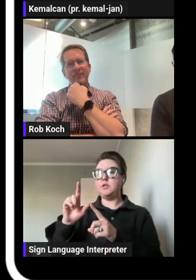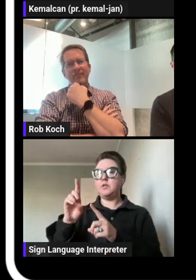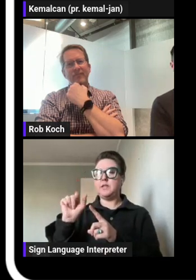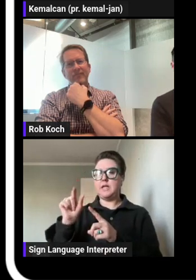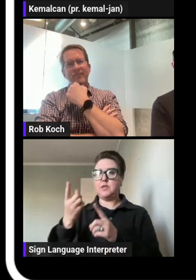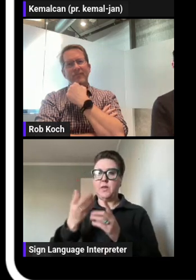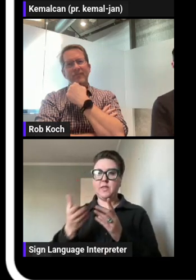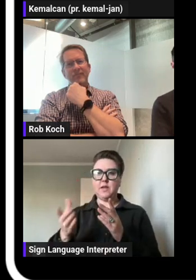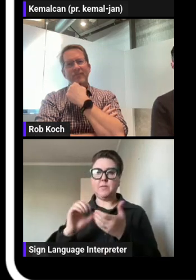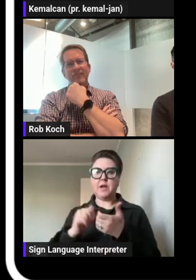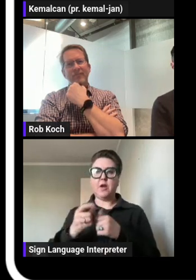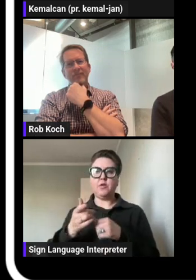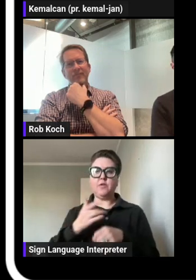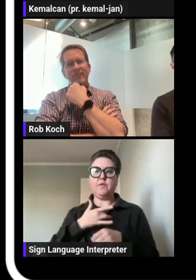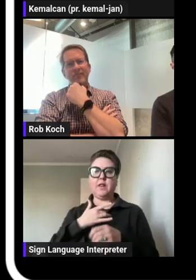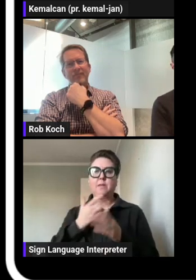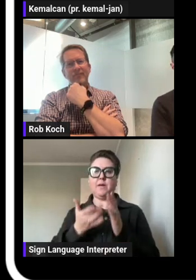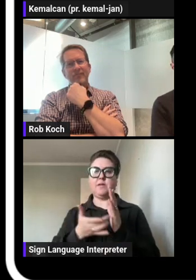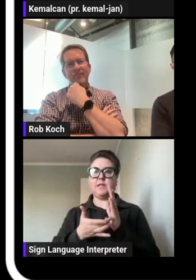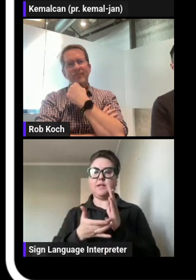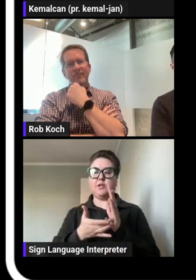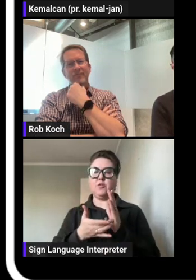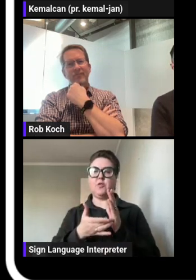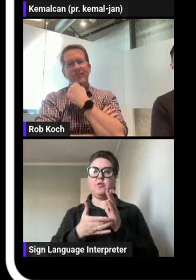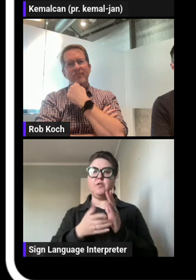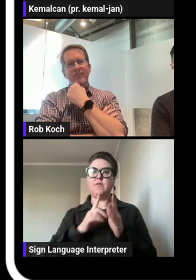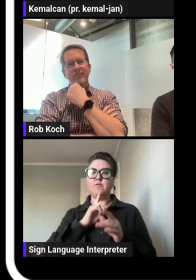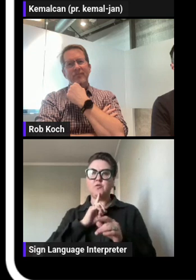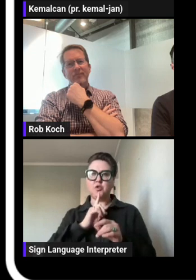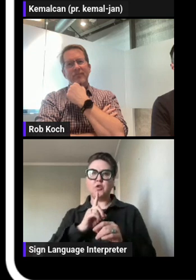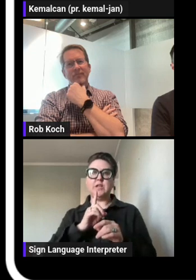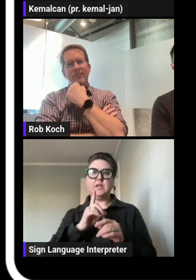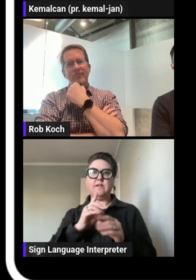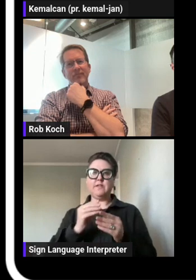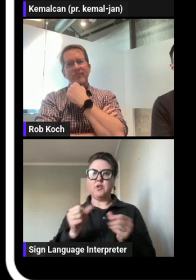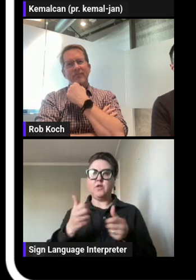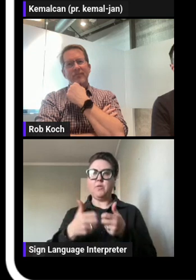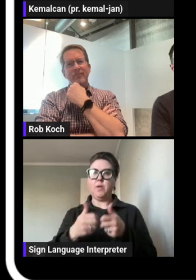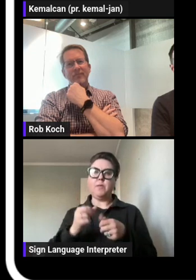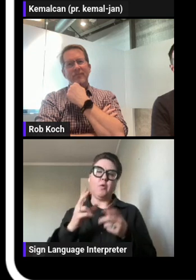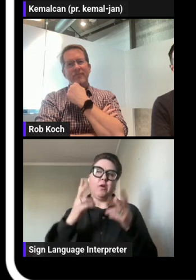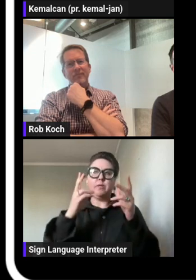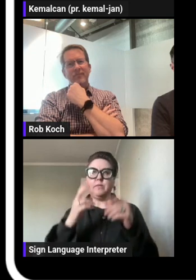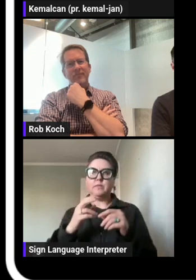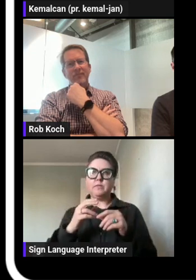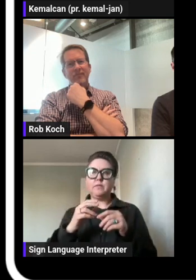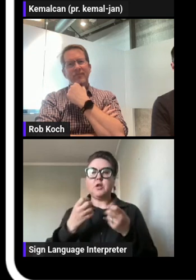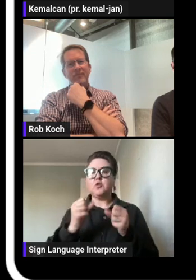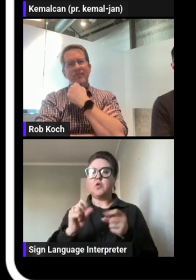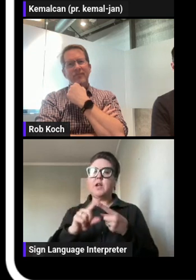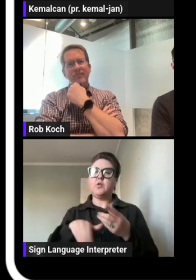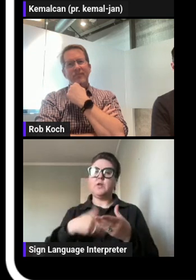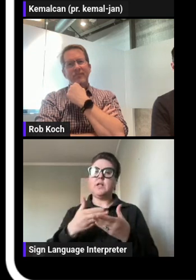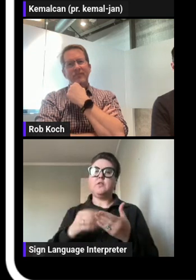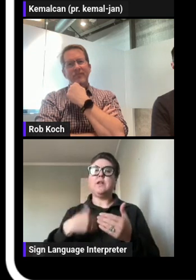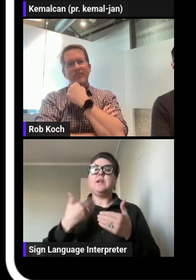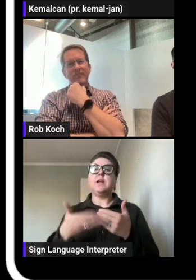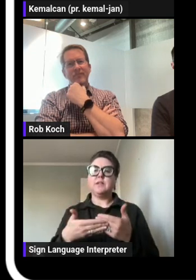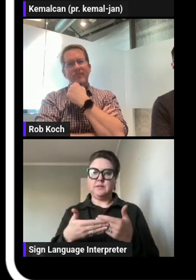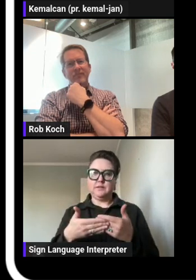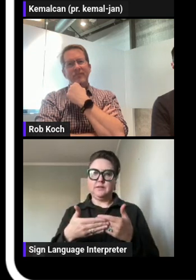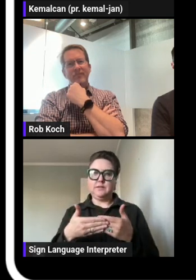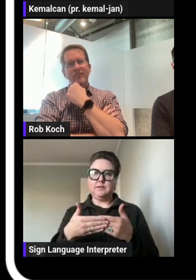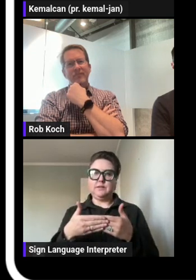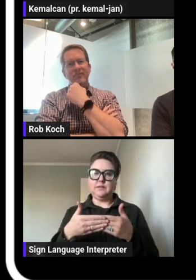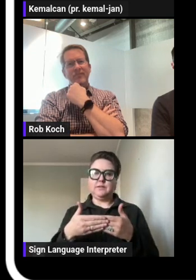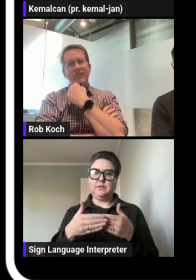feel about the technical certainty of solving this problem, or say trying to get to the next step, which is